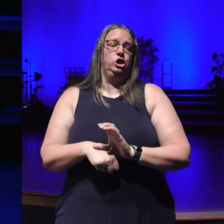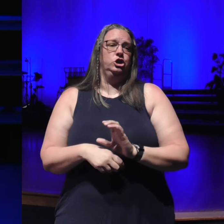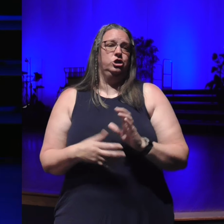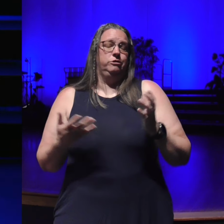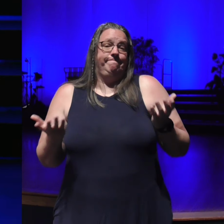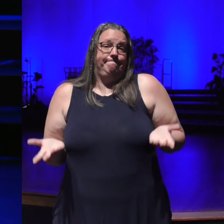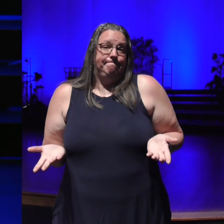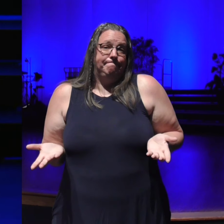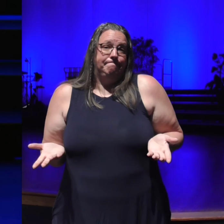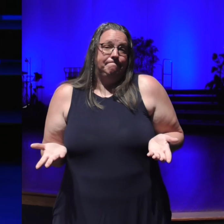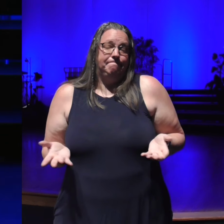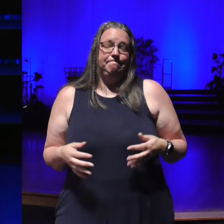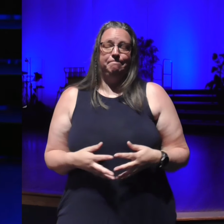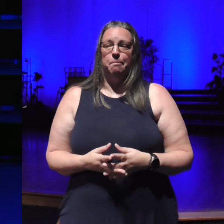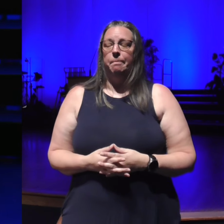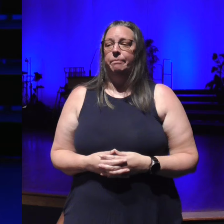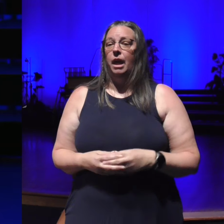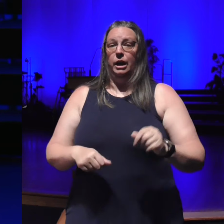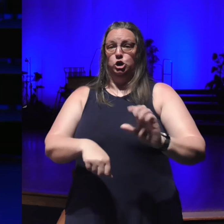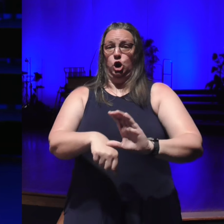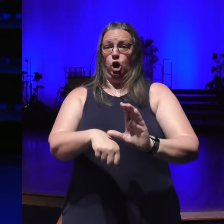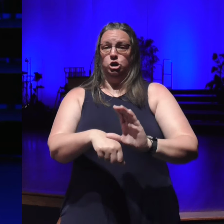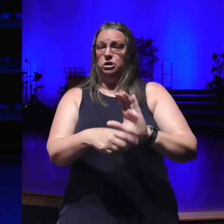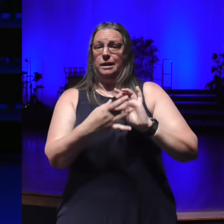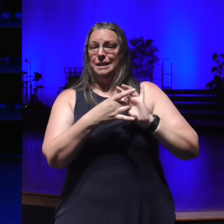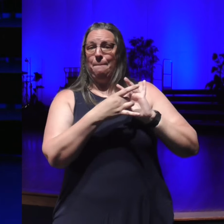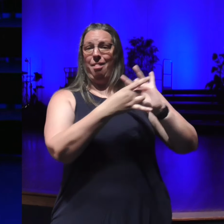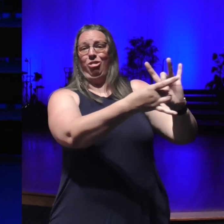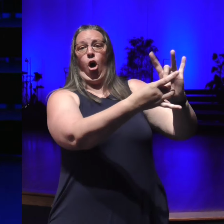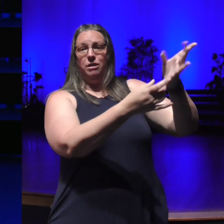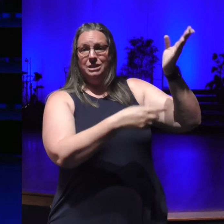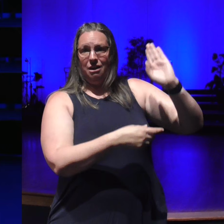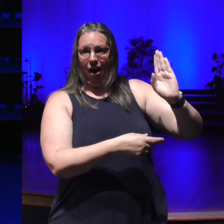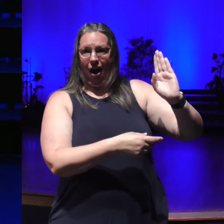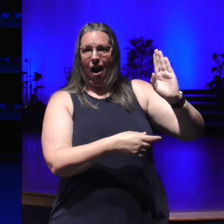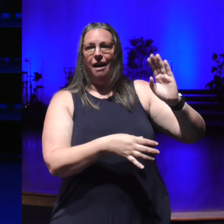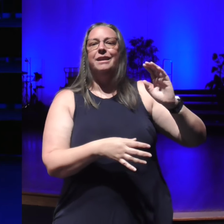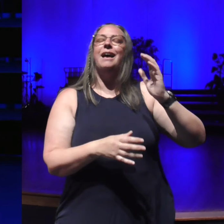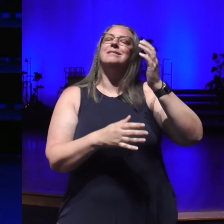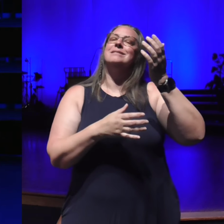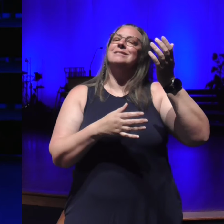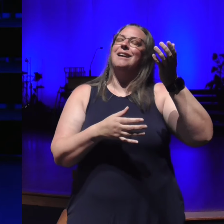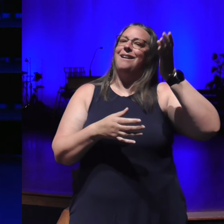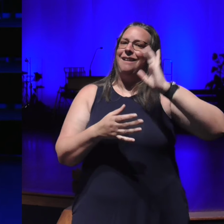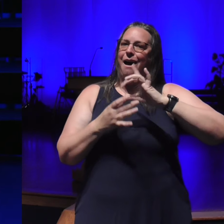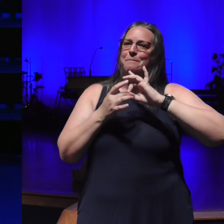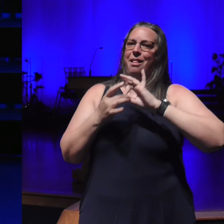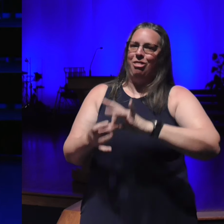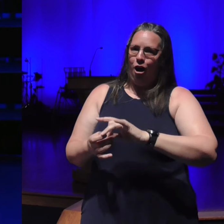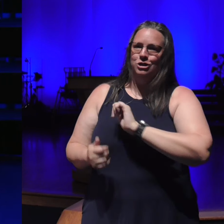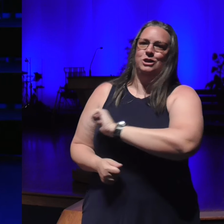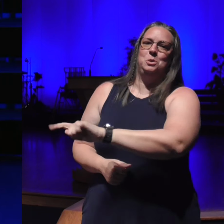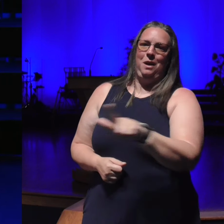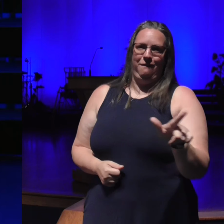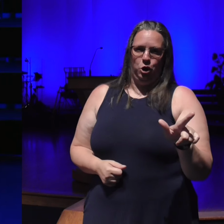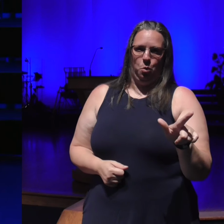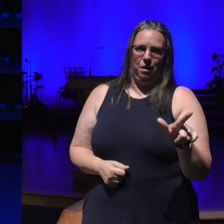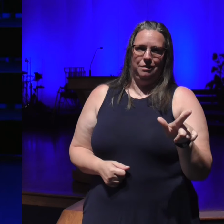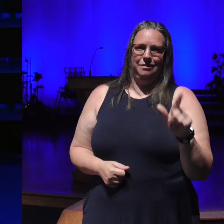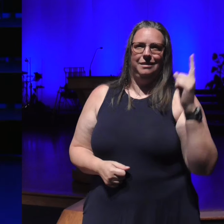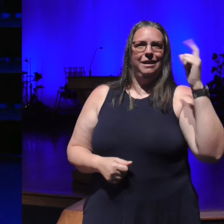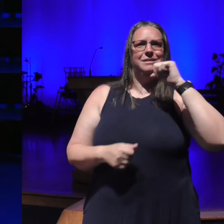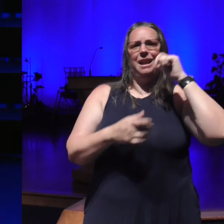the church doesn't belong to God in the sense that God belongs to everyone. God doesn't belong to a